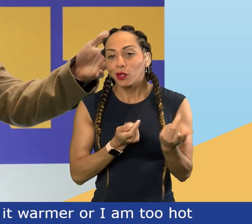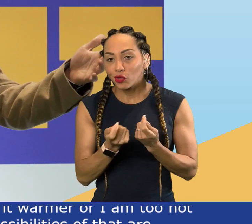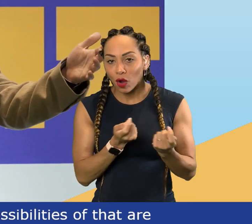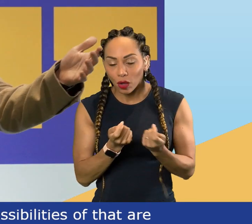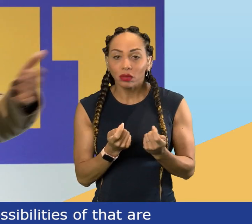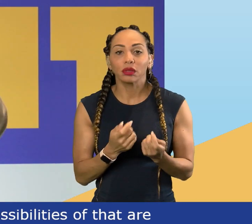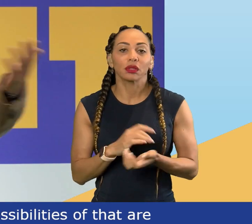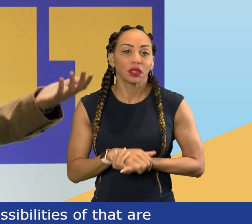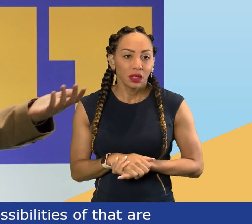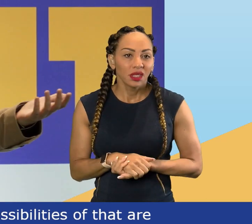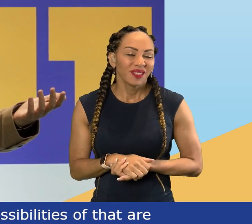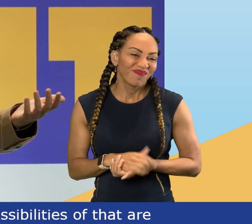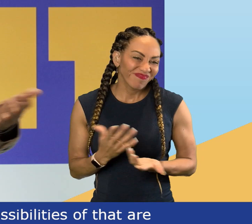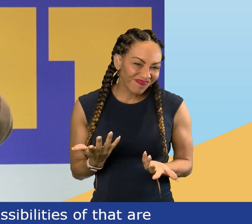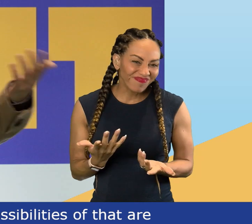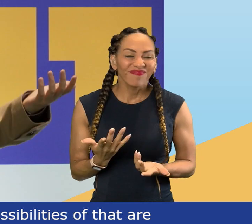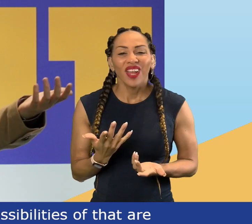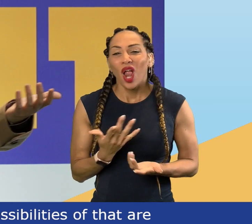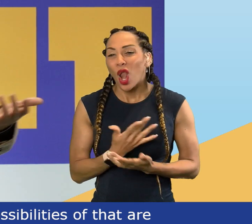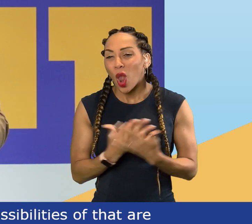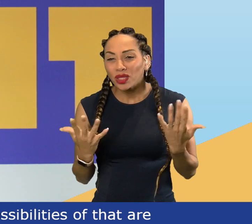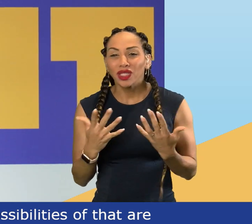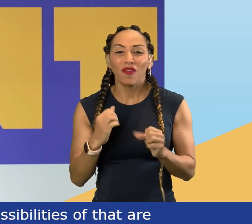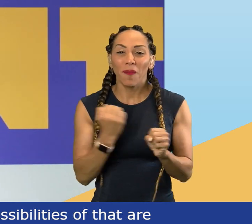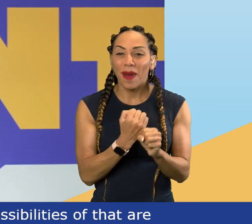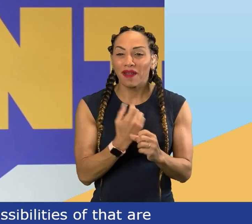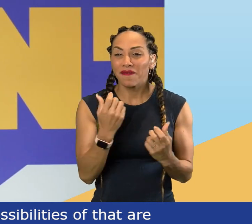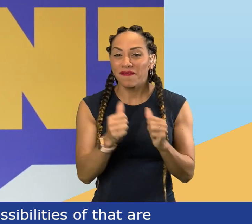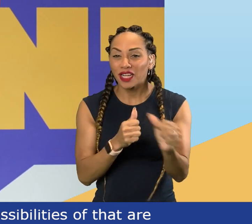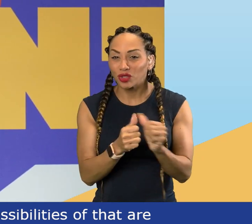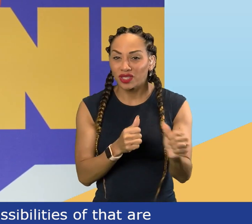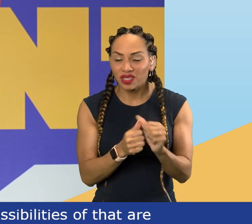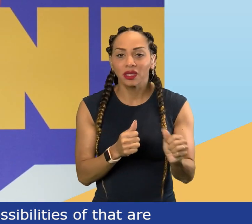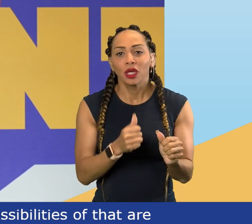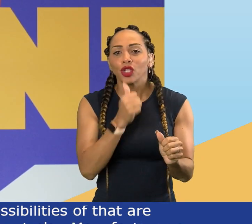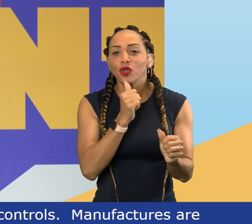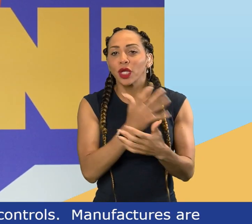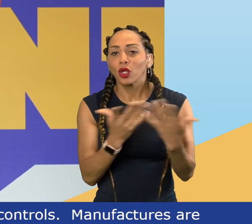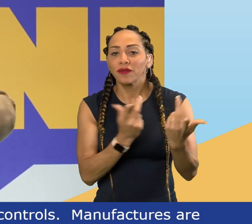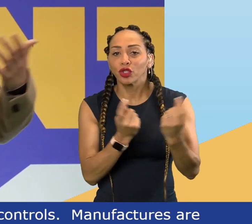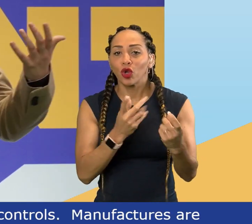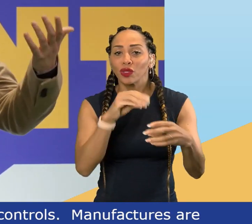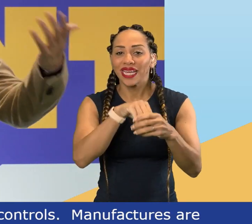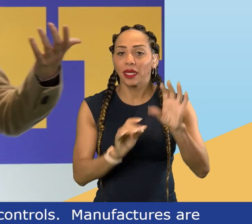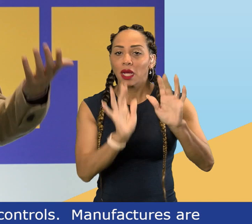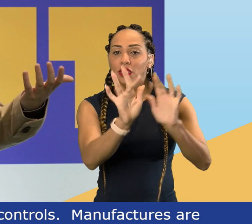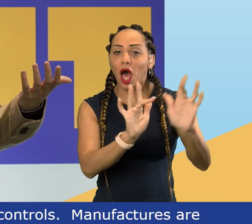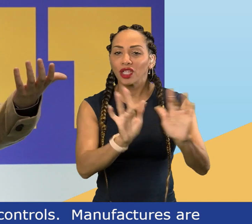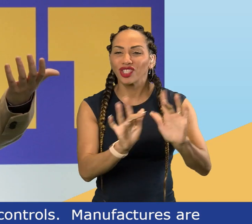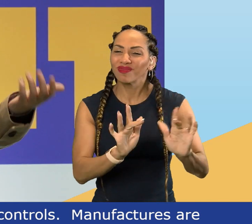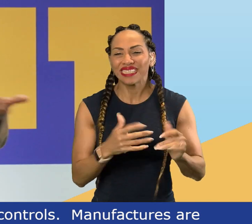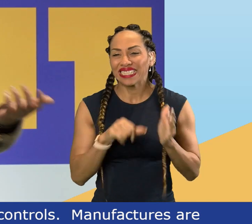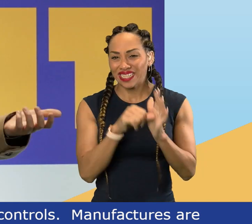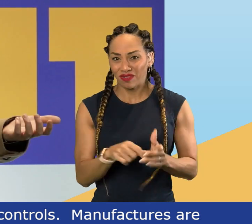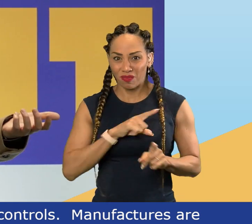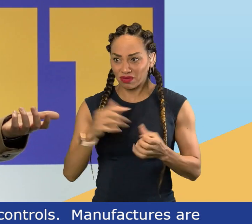into touchscreens, which are difficult for anyone to use and are quite distracting, frankly. But particularly if you have limb differences, and sometimes operating